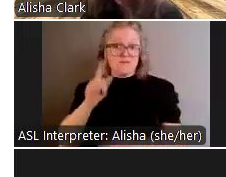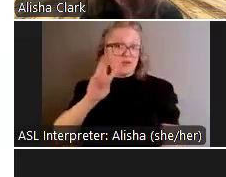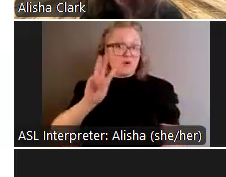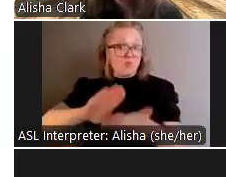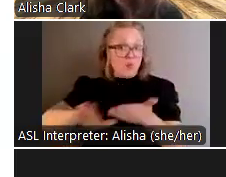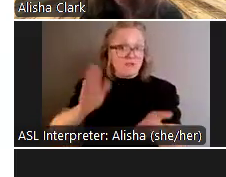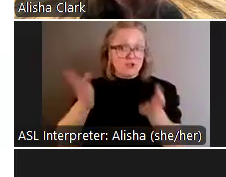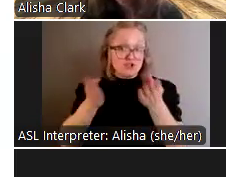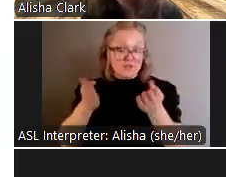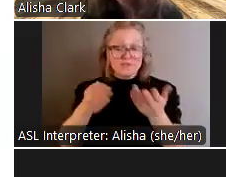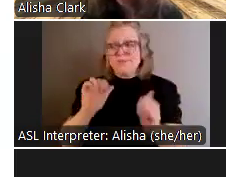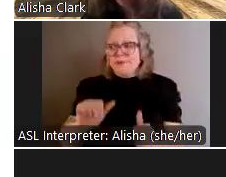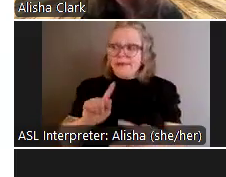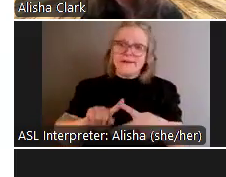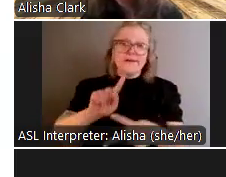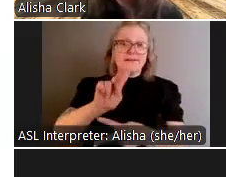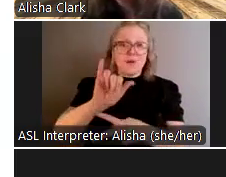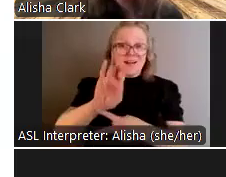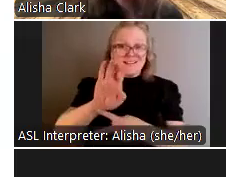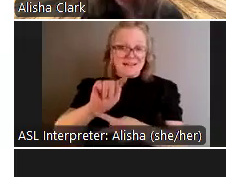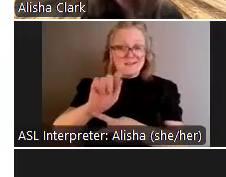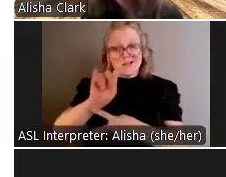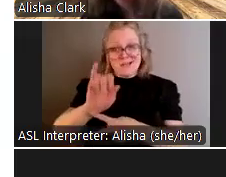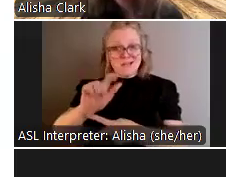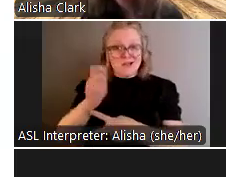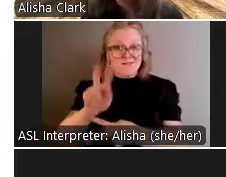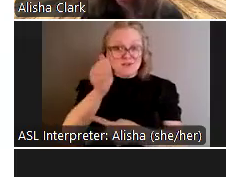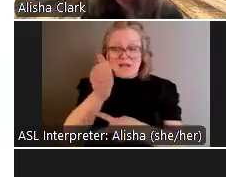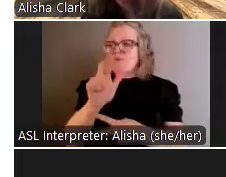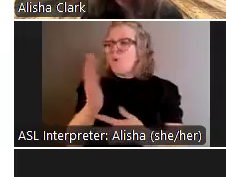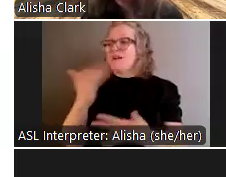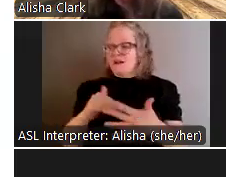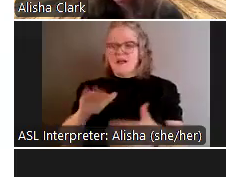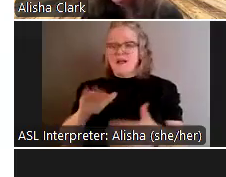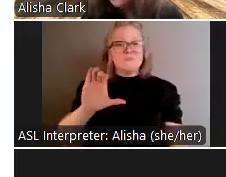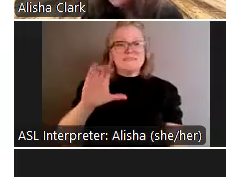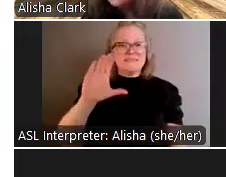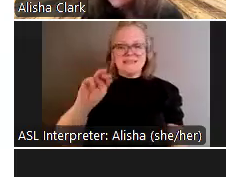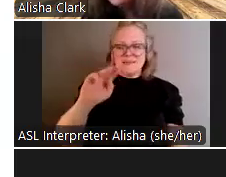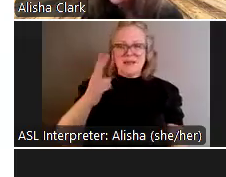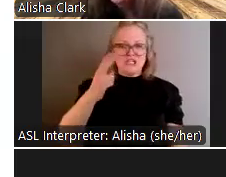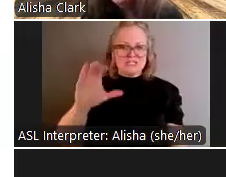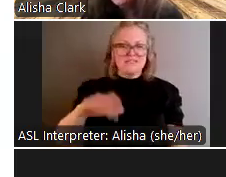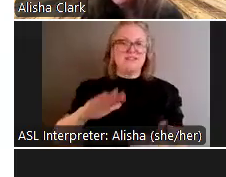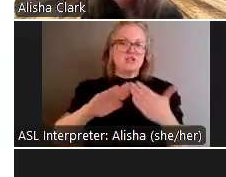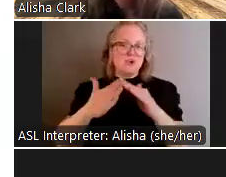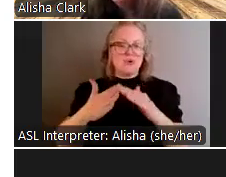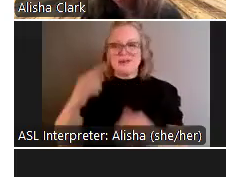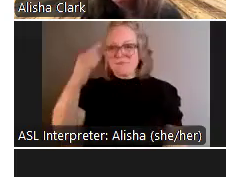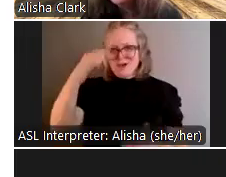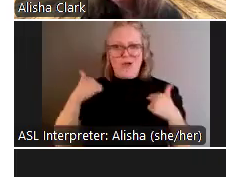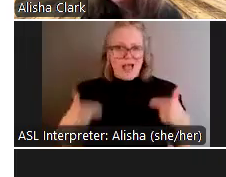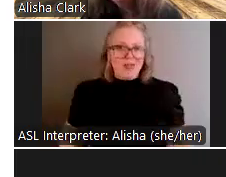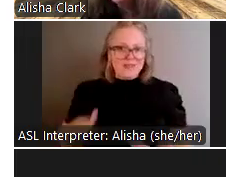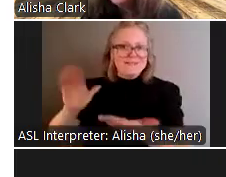our community mental health centers. So down there at the bottom, the CMHCs or our ADRCs. We have links